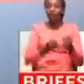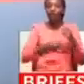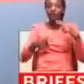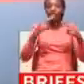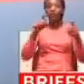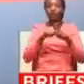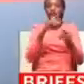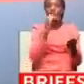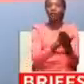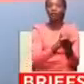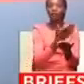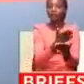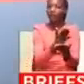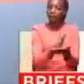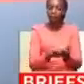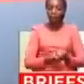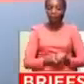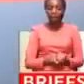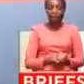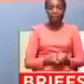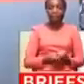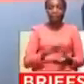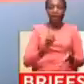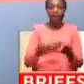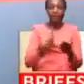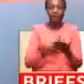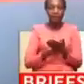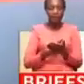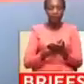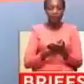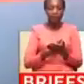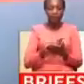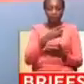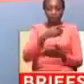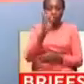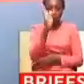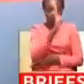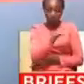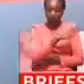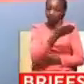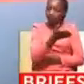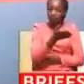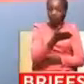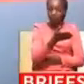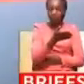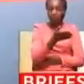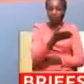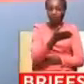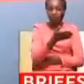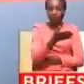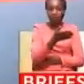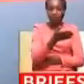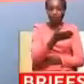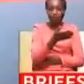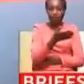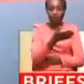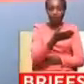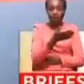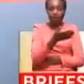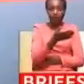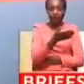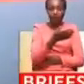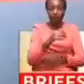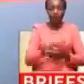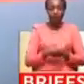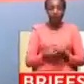office. So I put my things in the hotel, and we go back downstairs, and I get back into the